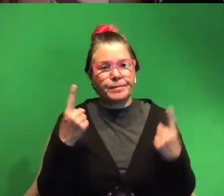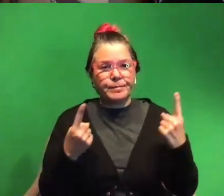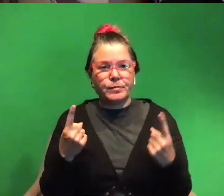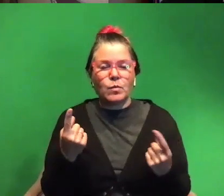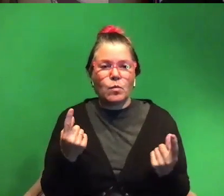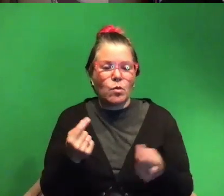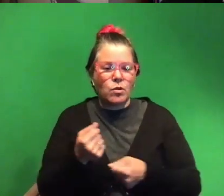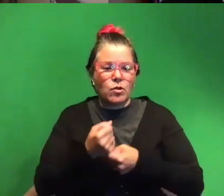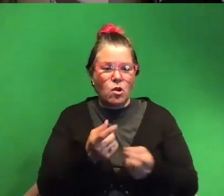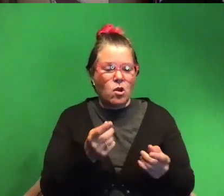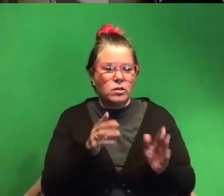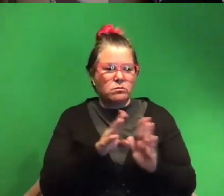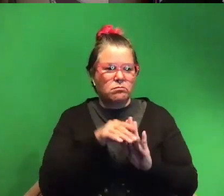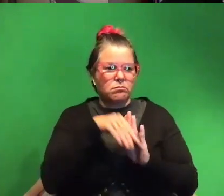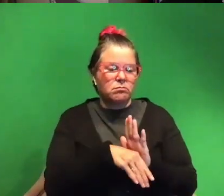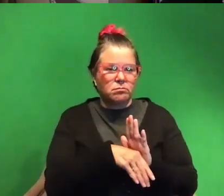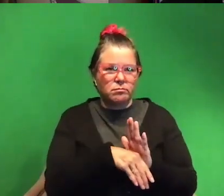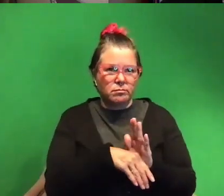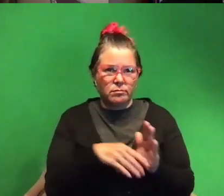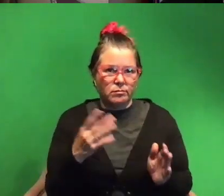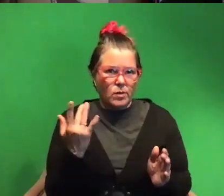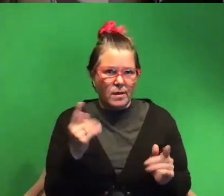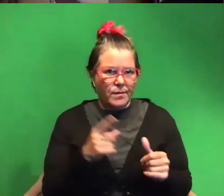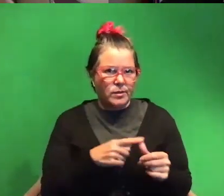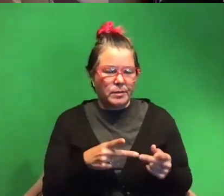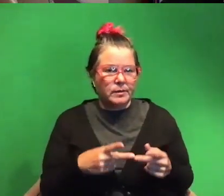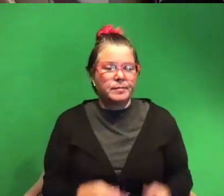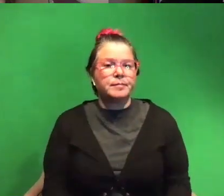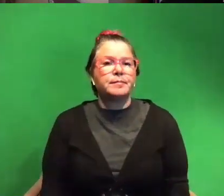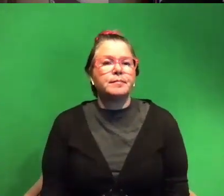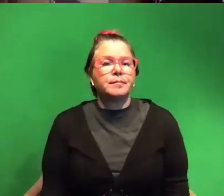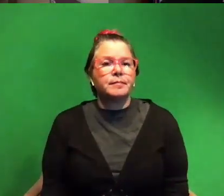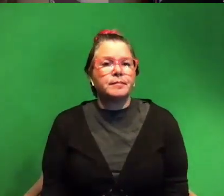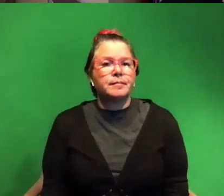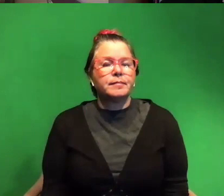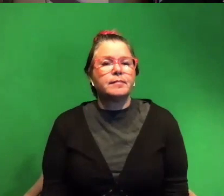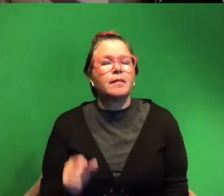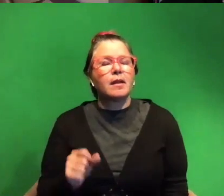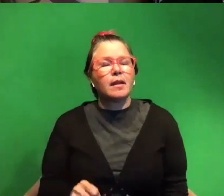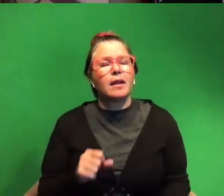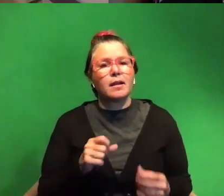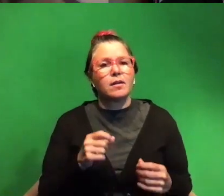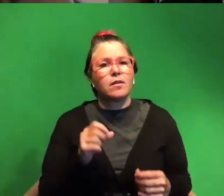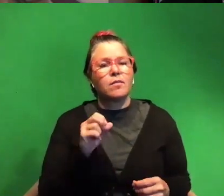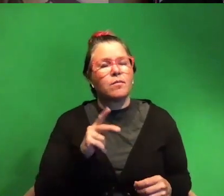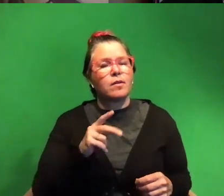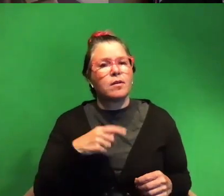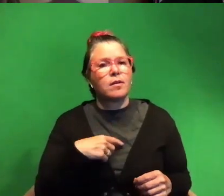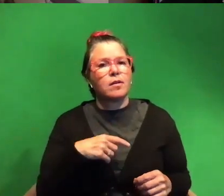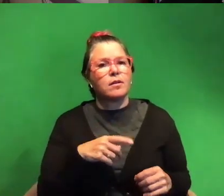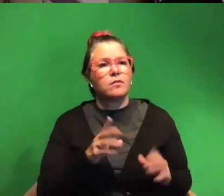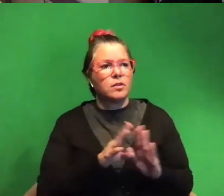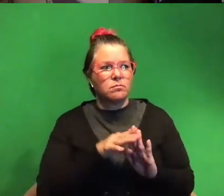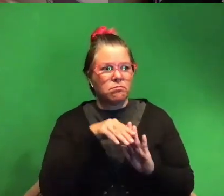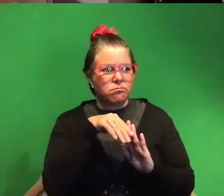this reef decline in the first place? Because you can do a lot to say, if you're, okay, we just saw a really rapid